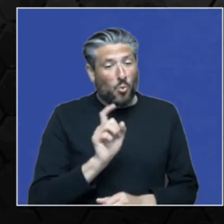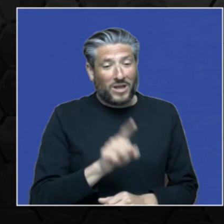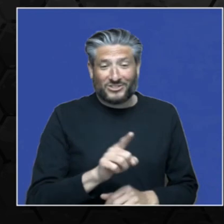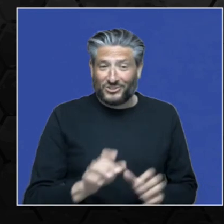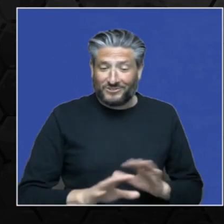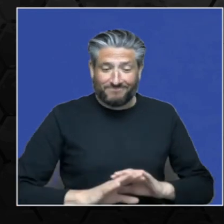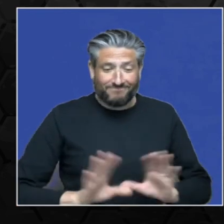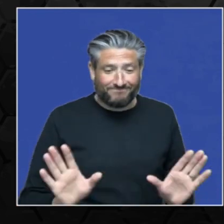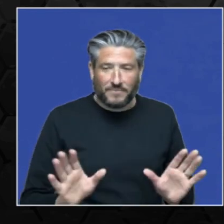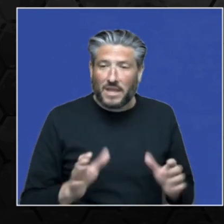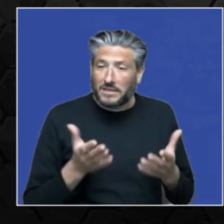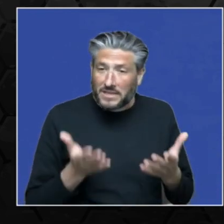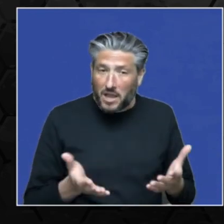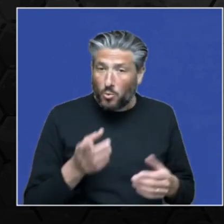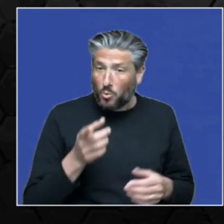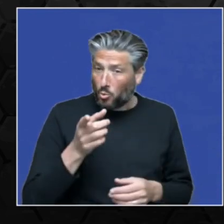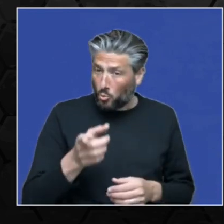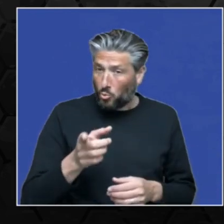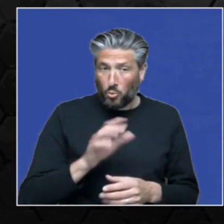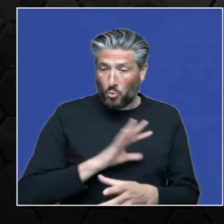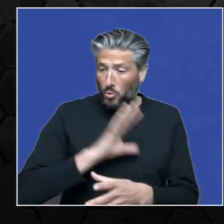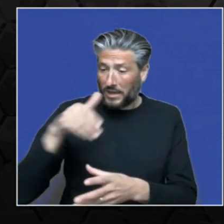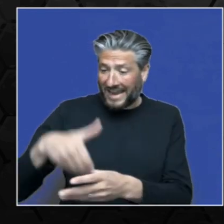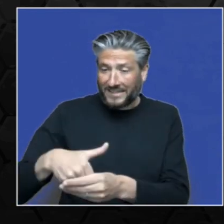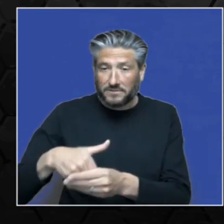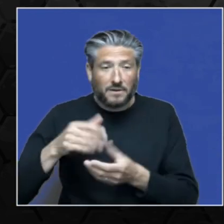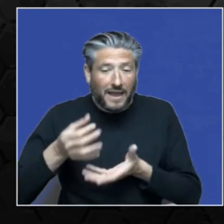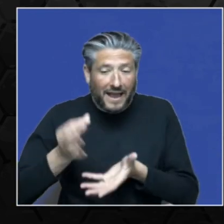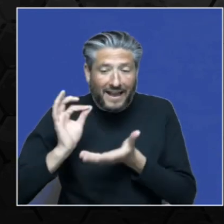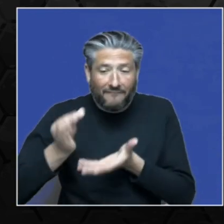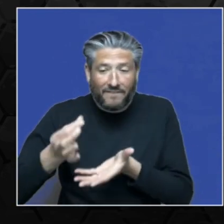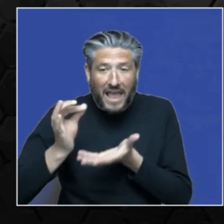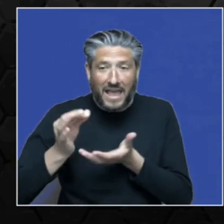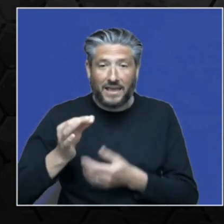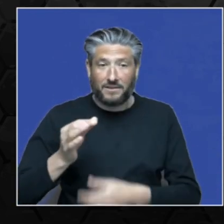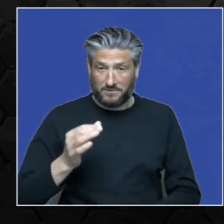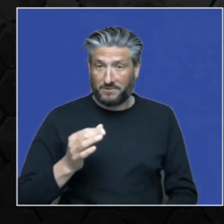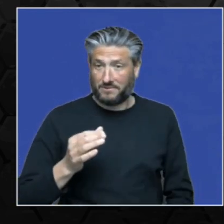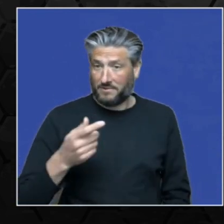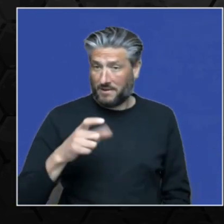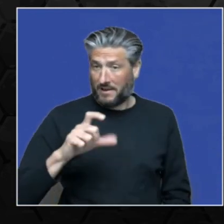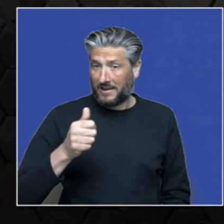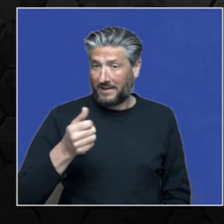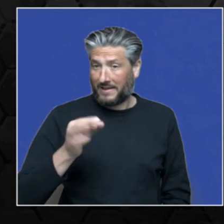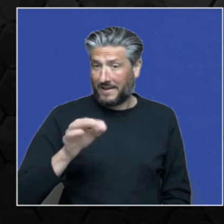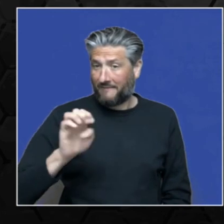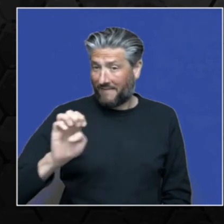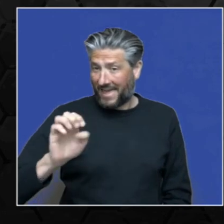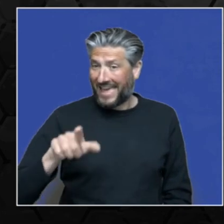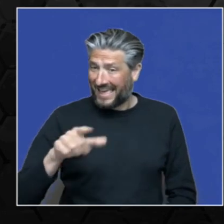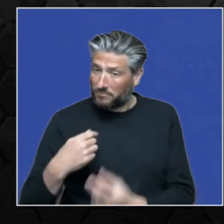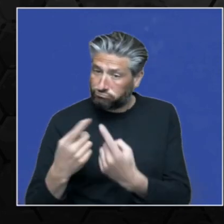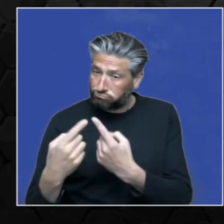cafe, right? For people to Yes. chat with you. Yes, great. Okay, thank you very much. It was